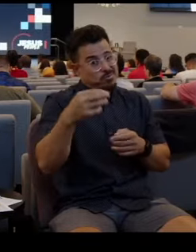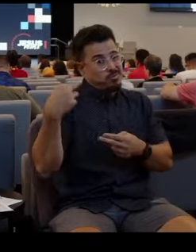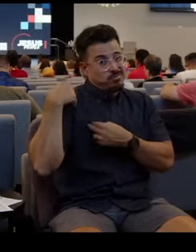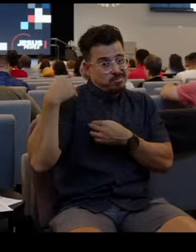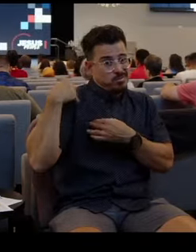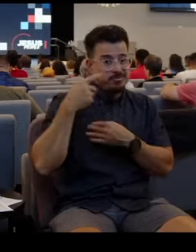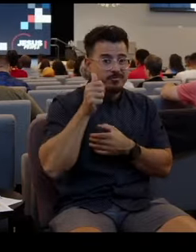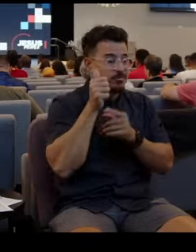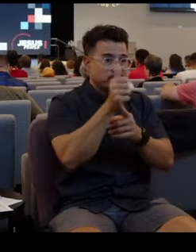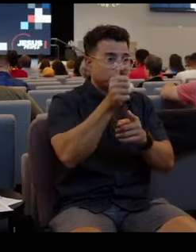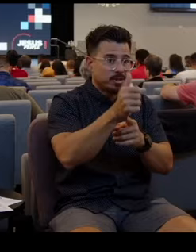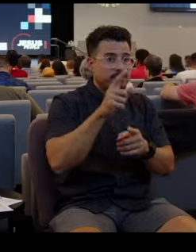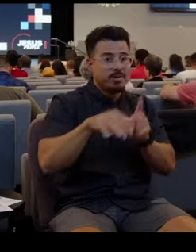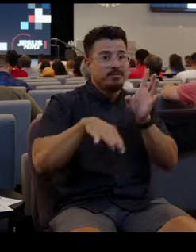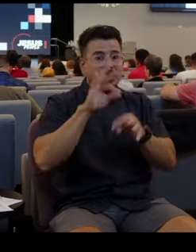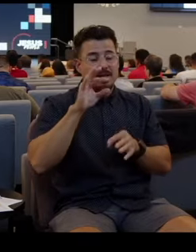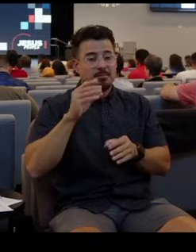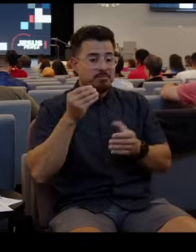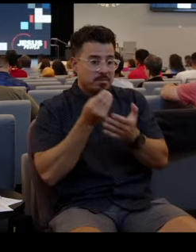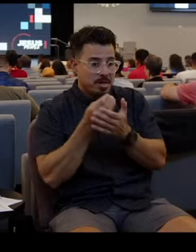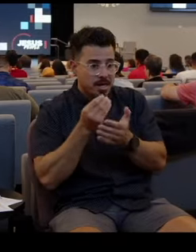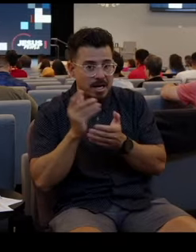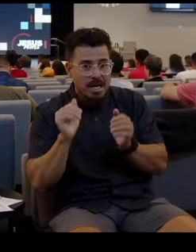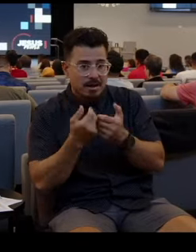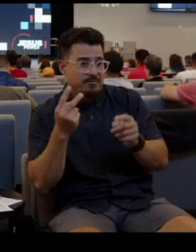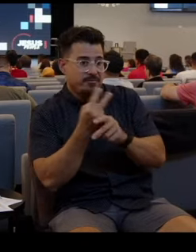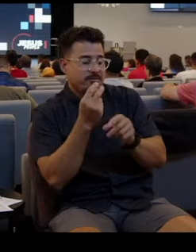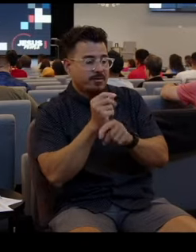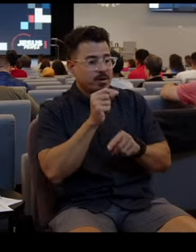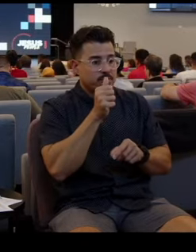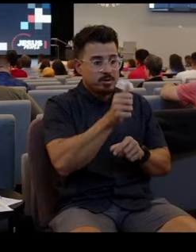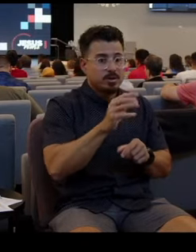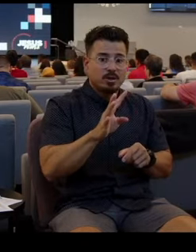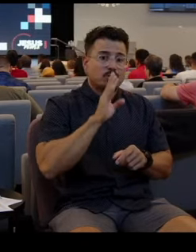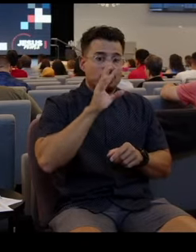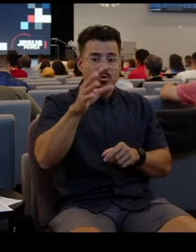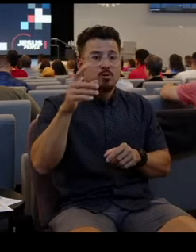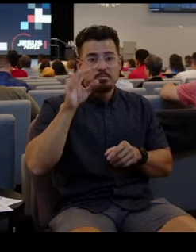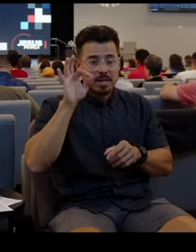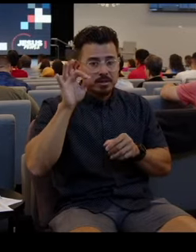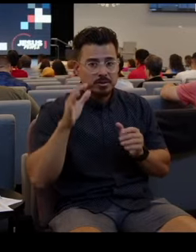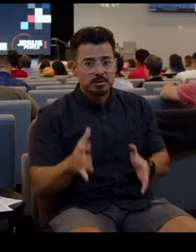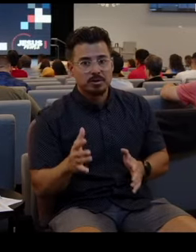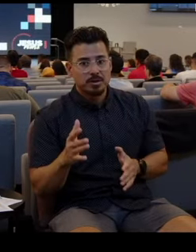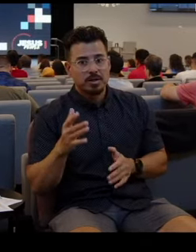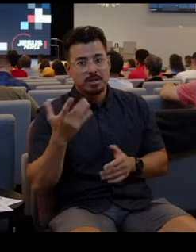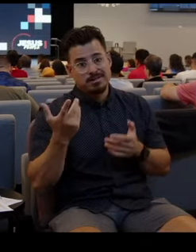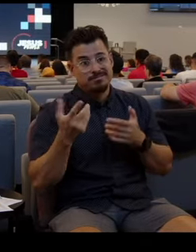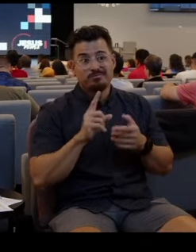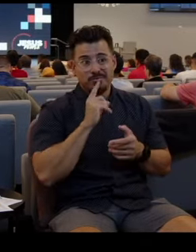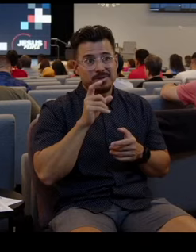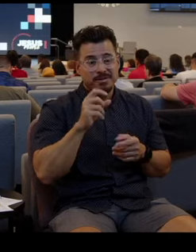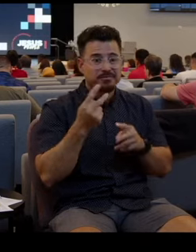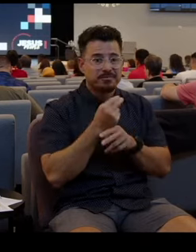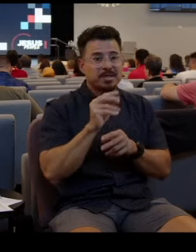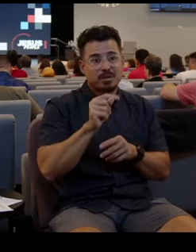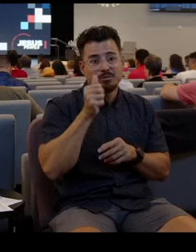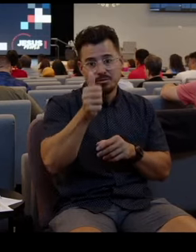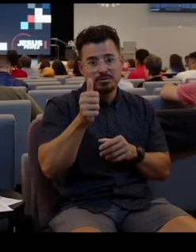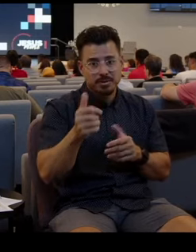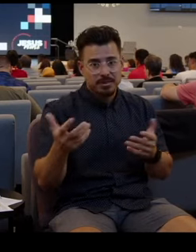to find other resources to figure this out. you know, you can talk to your pastor and other people. And I'm giving you